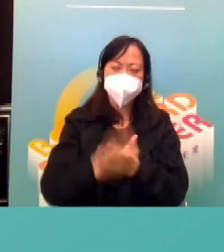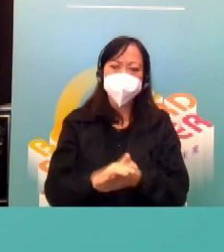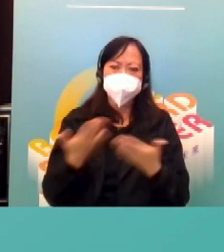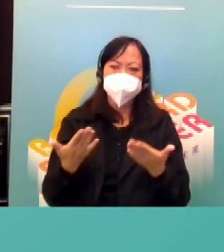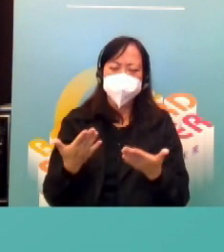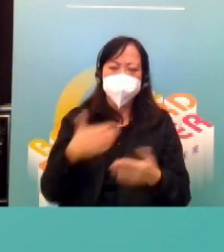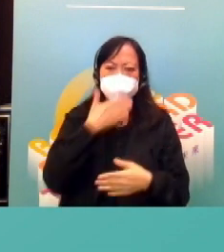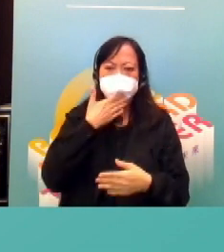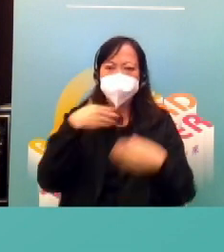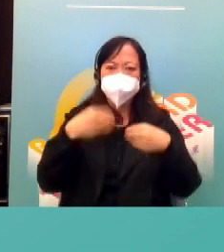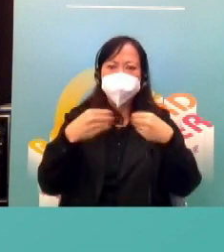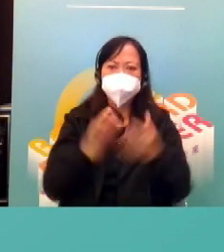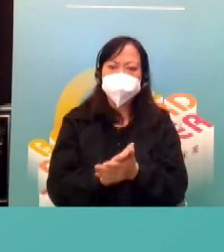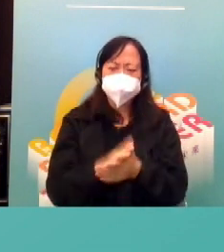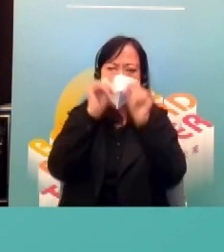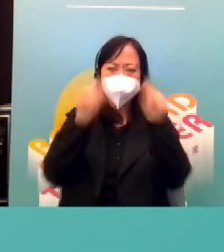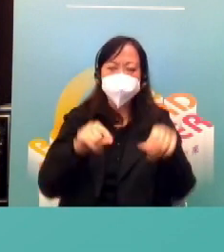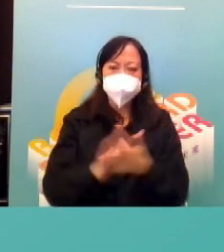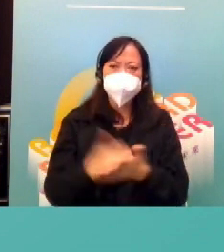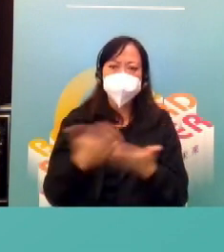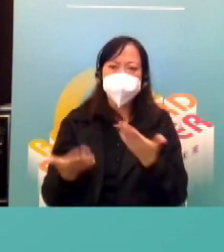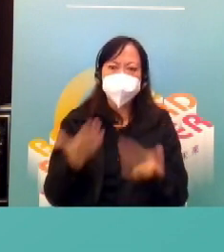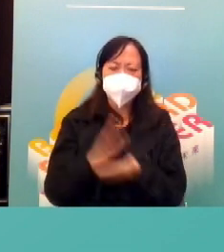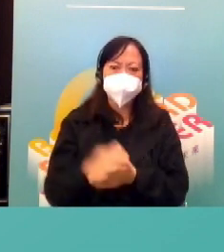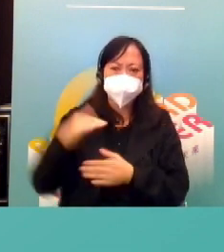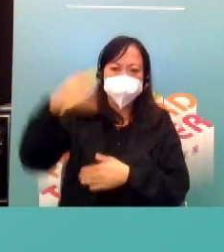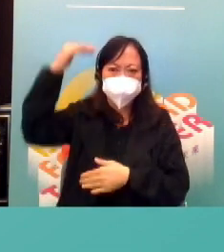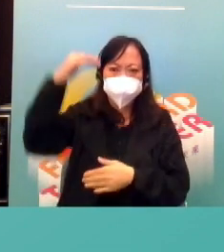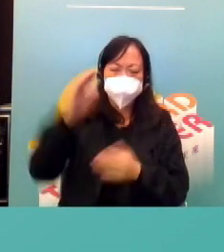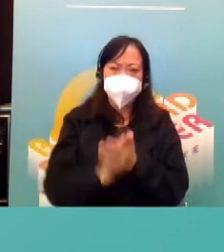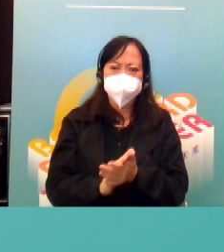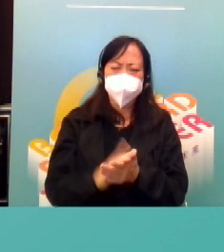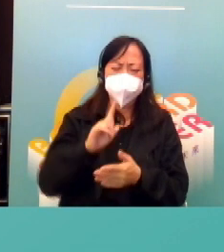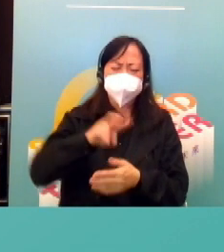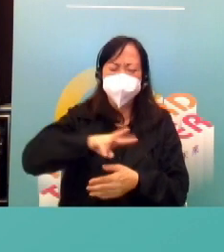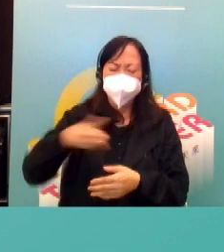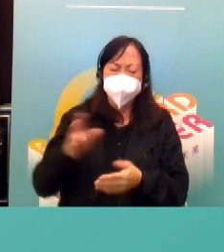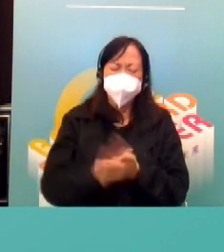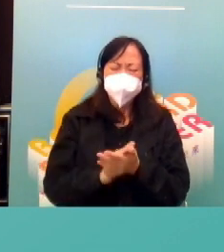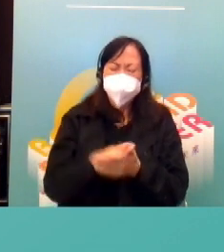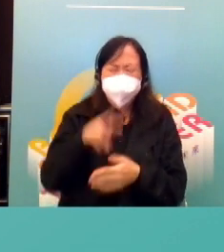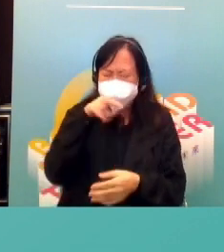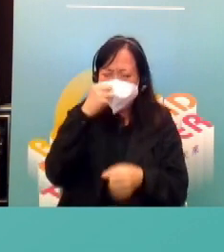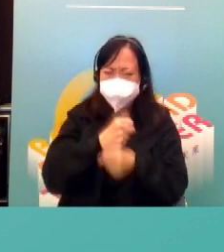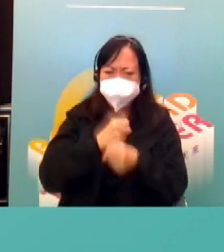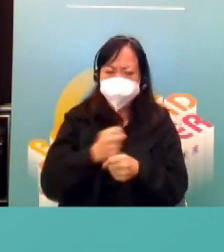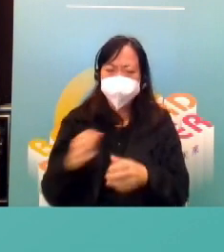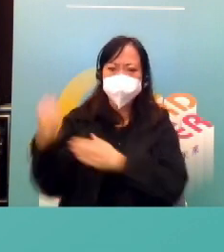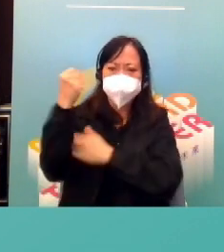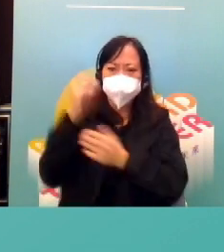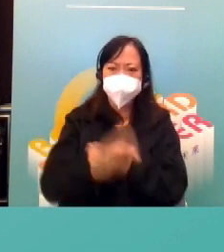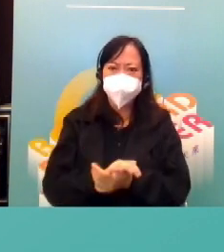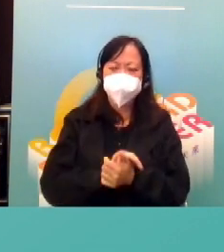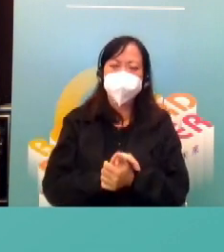and then with adults working to improve their employment potential through training, but also looking at the health